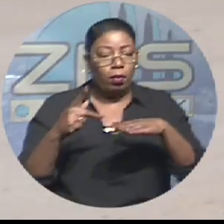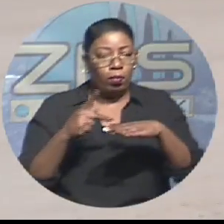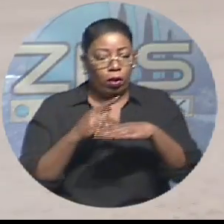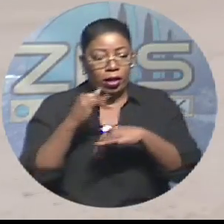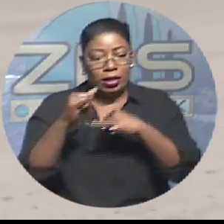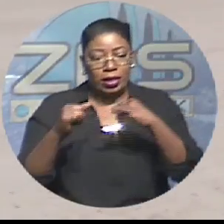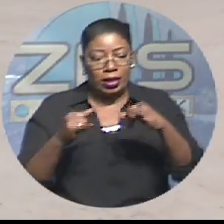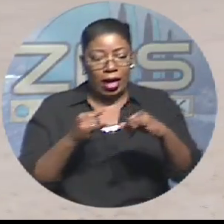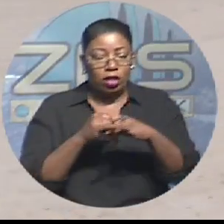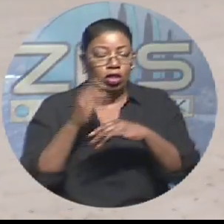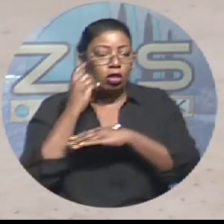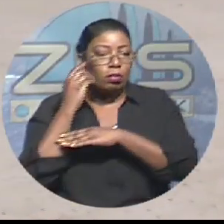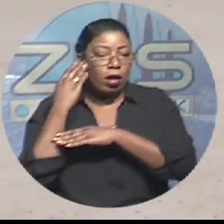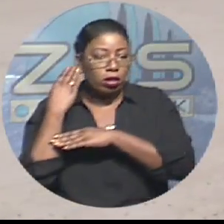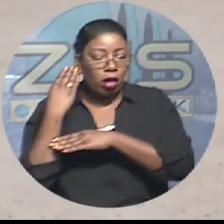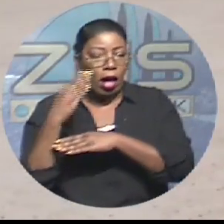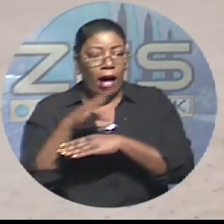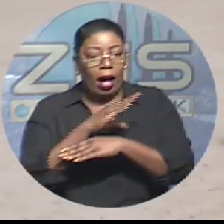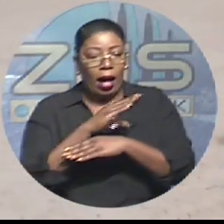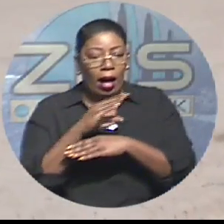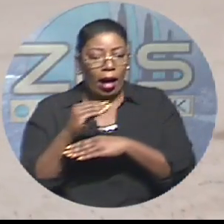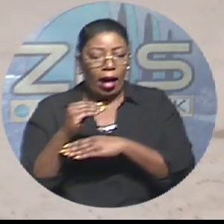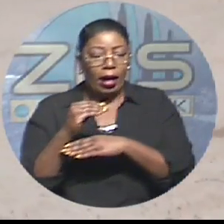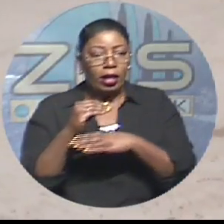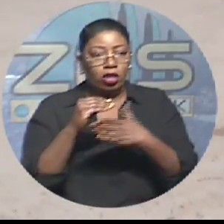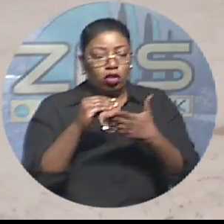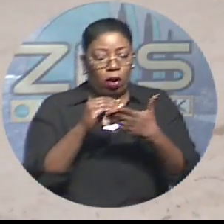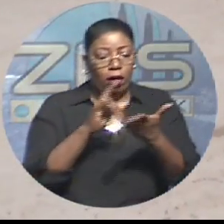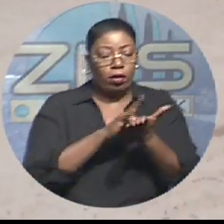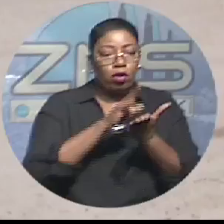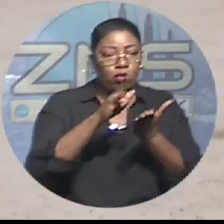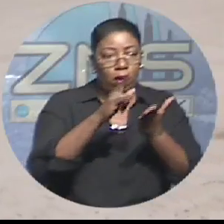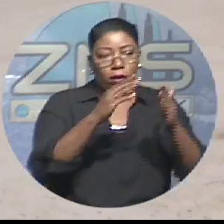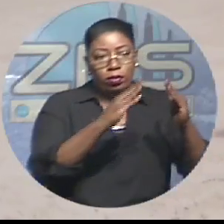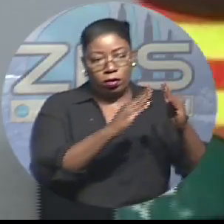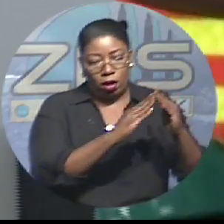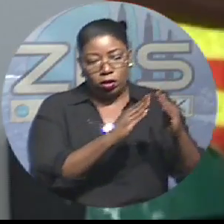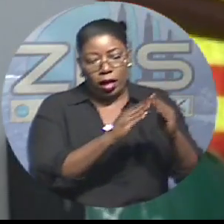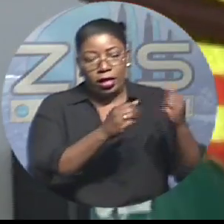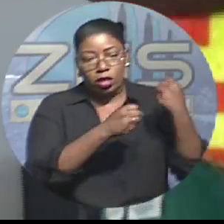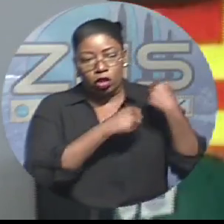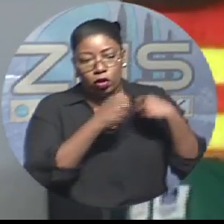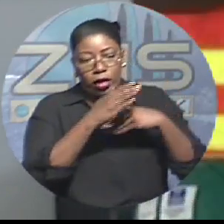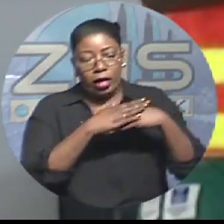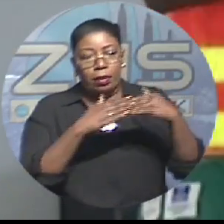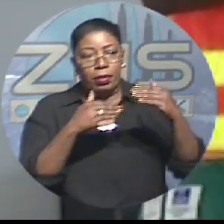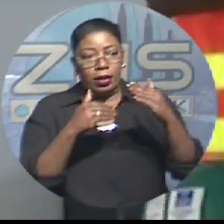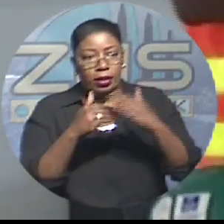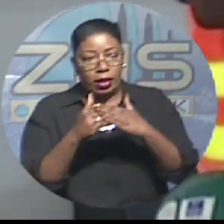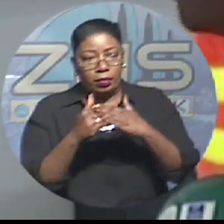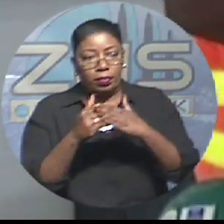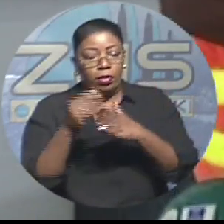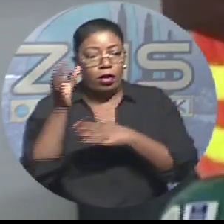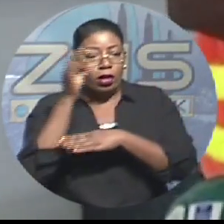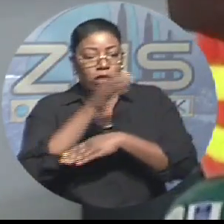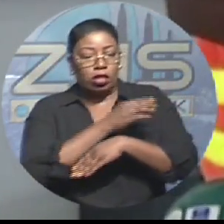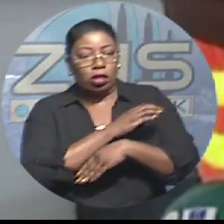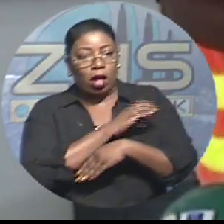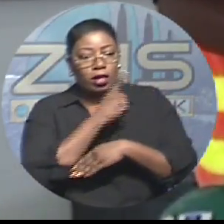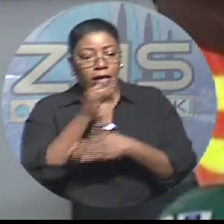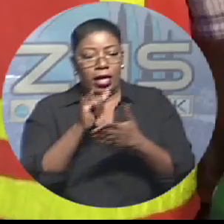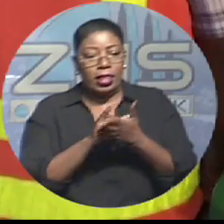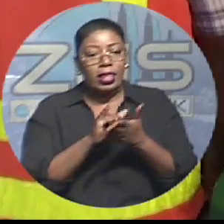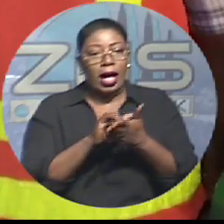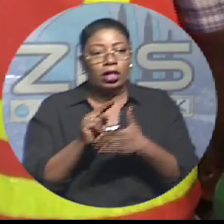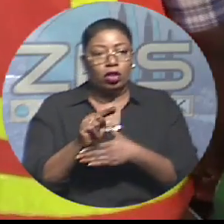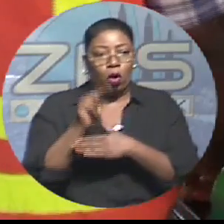international, domestic, and commanding craft warehouses, as well as a security building. Project manager Francis Clark says currently northern residents